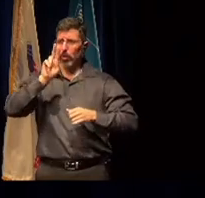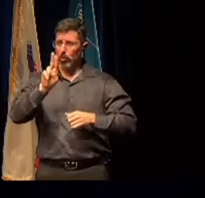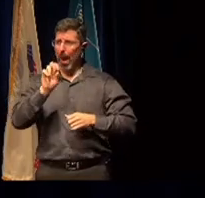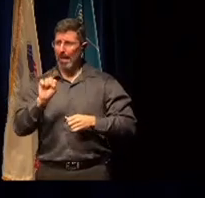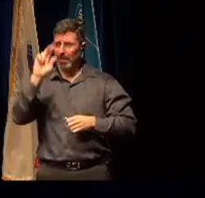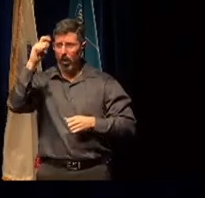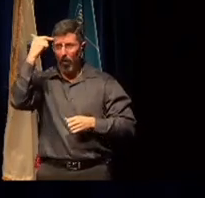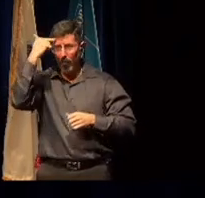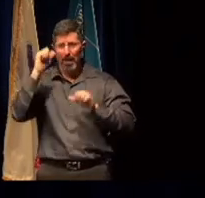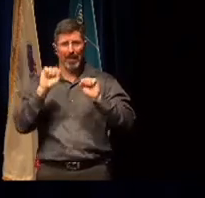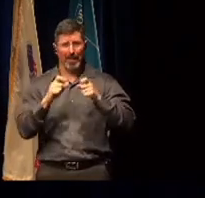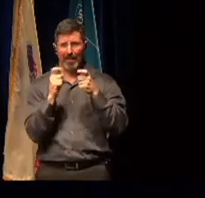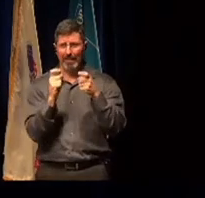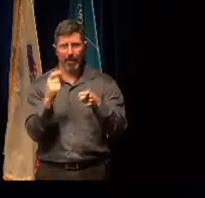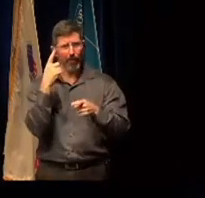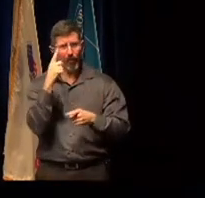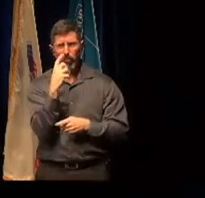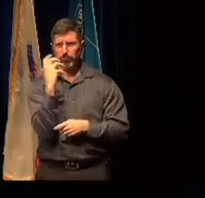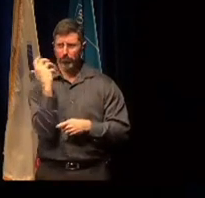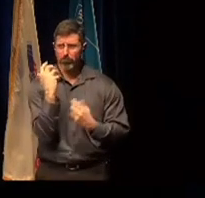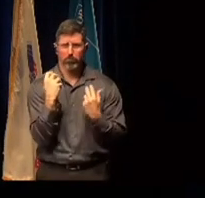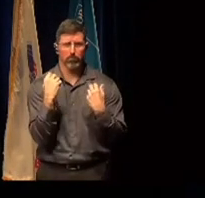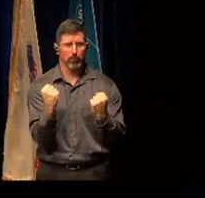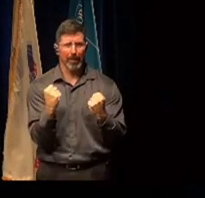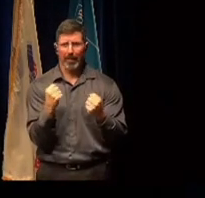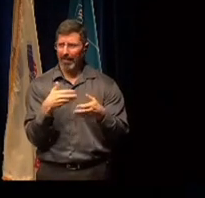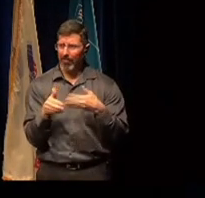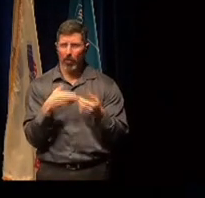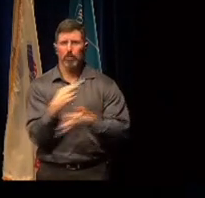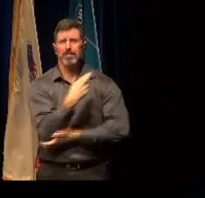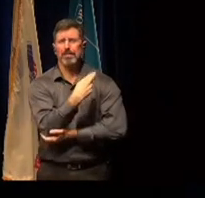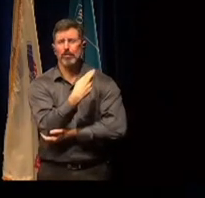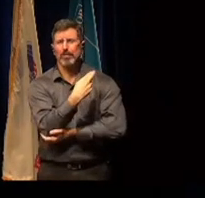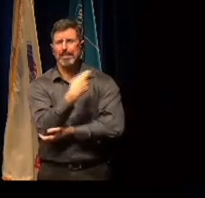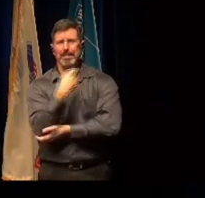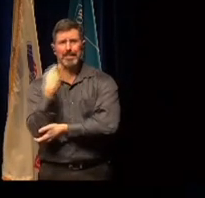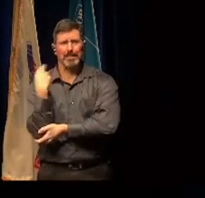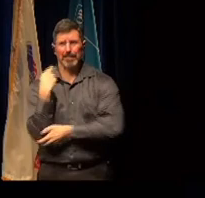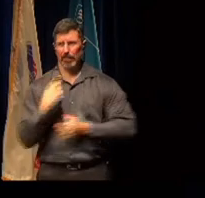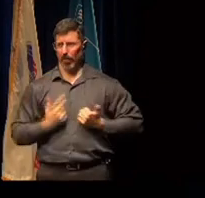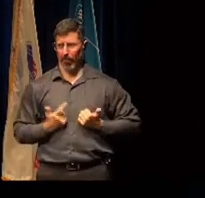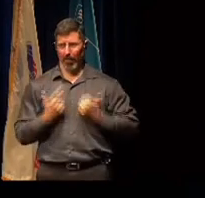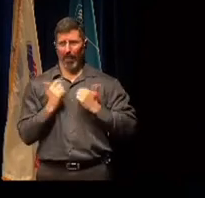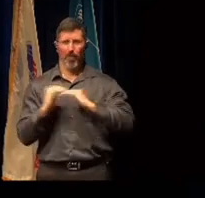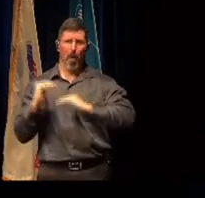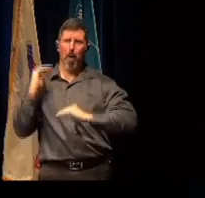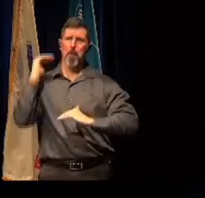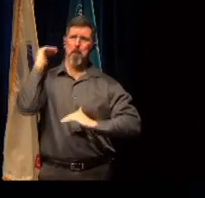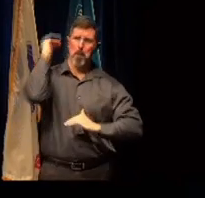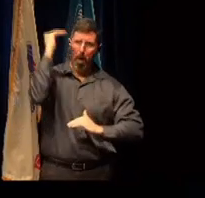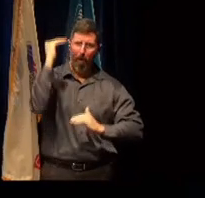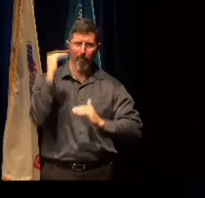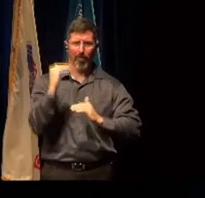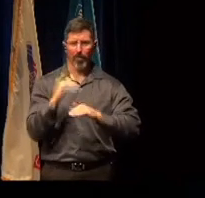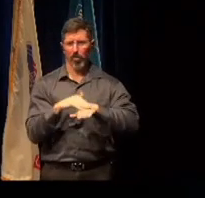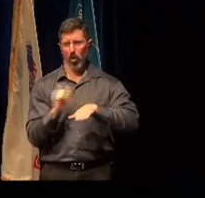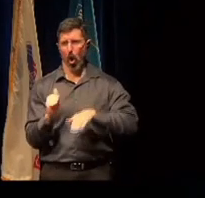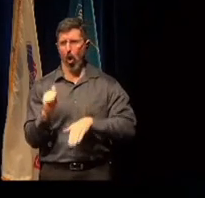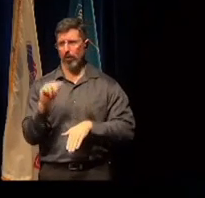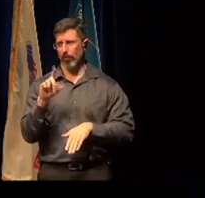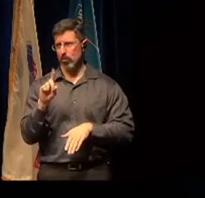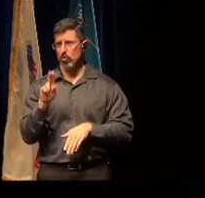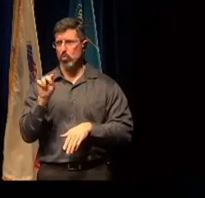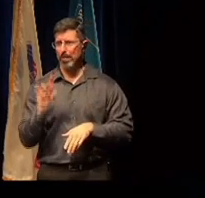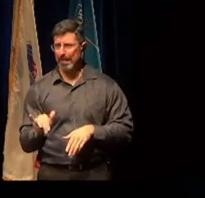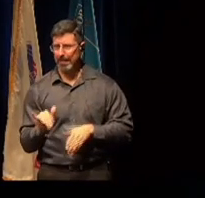for conspicuous gallantry and intrepidity at the risk of one's own life beyond the call of duty. Gary has